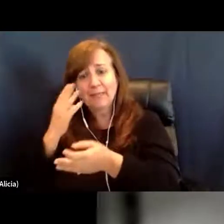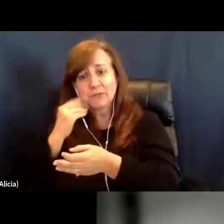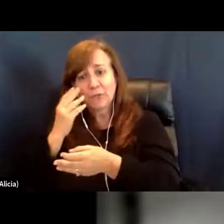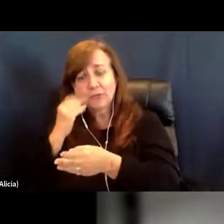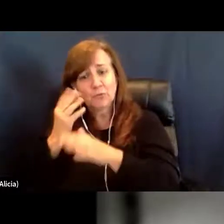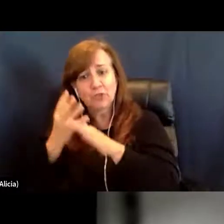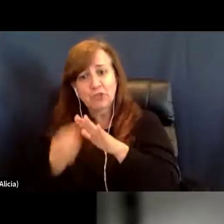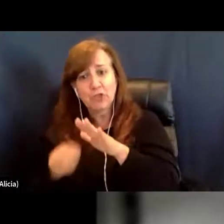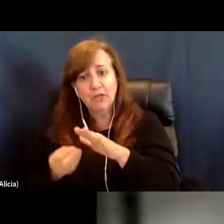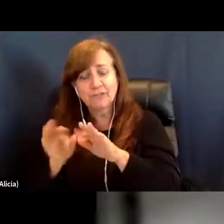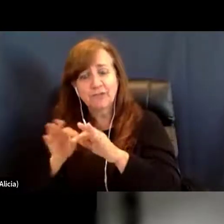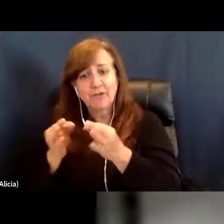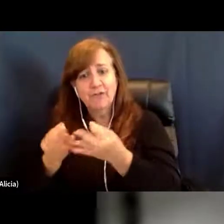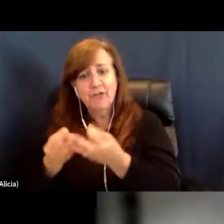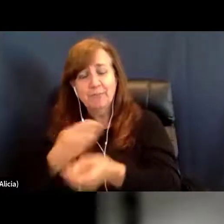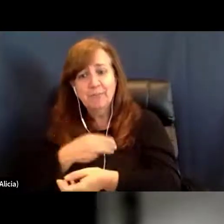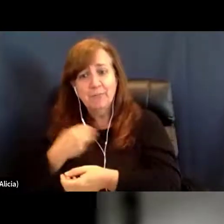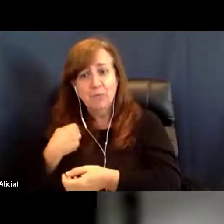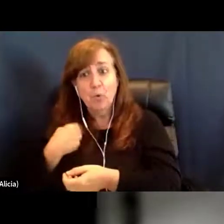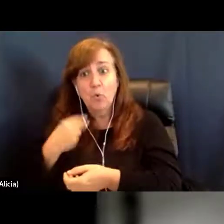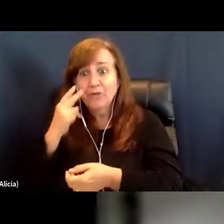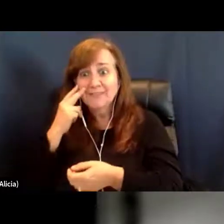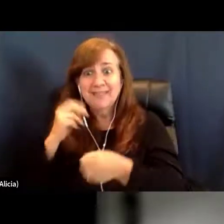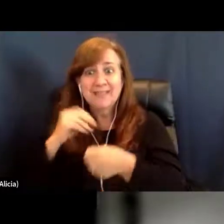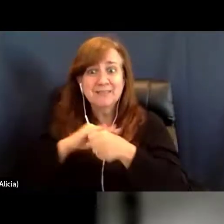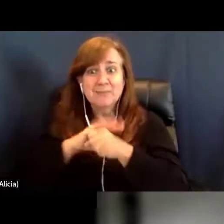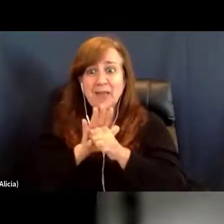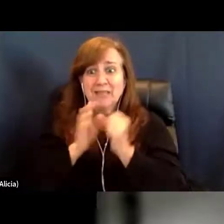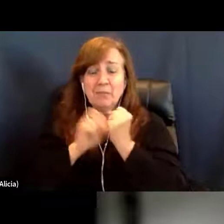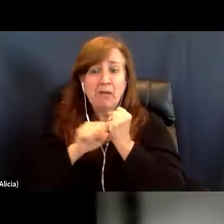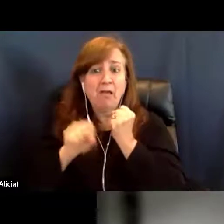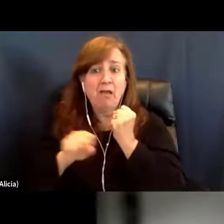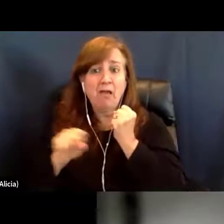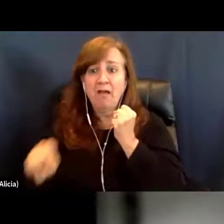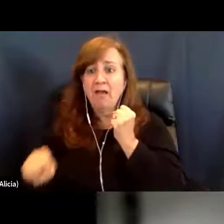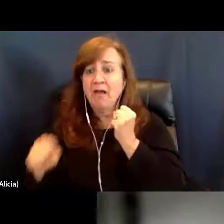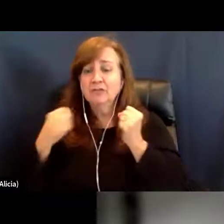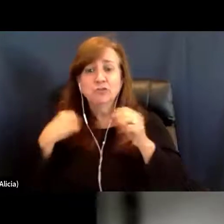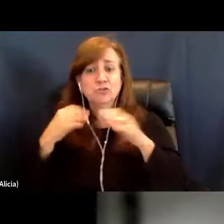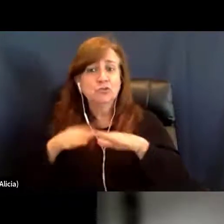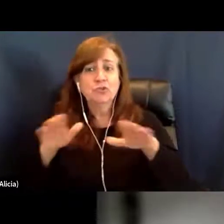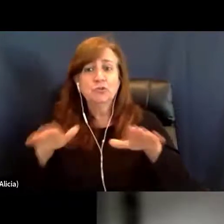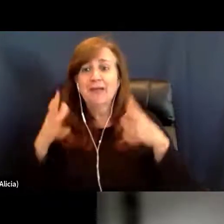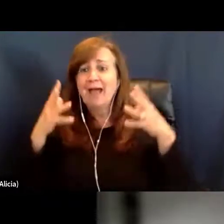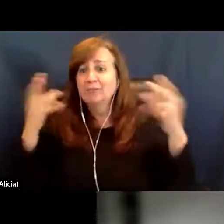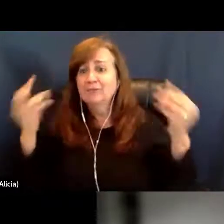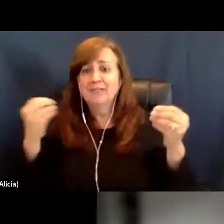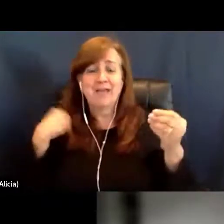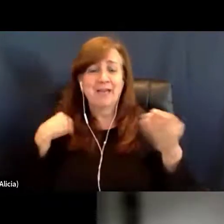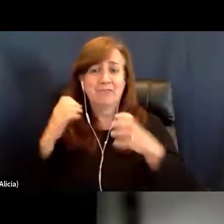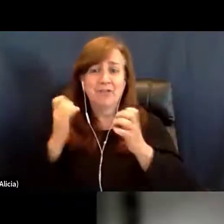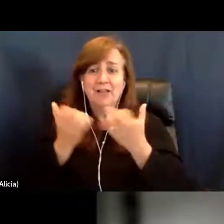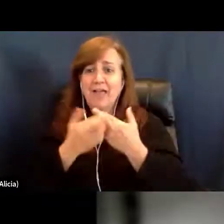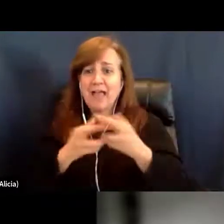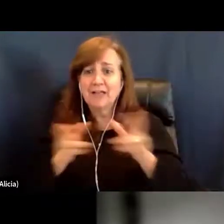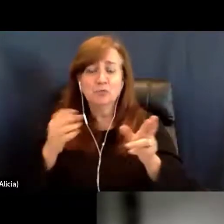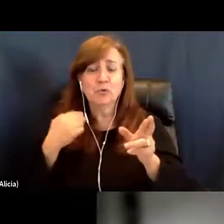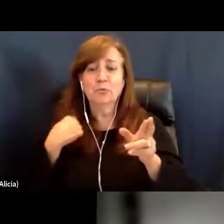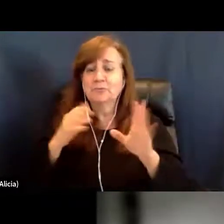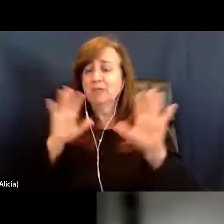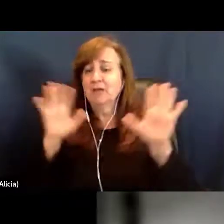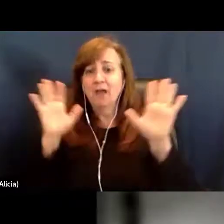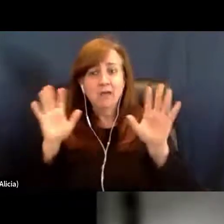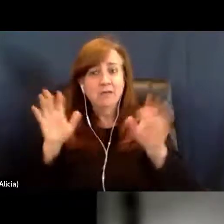pandemic drag on and have children out of classrooms, having issues with mental, emotional, physical well-being because a pandemic is so